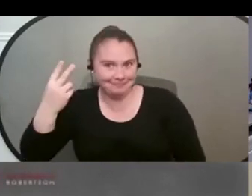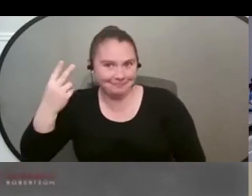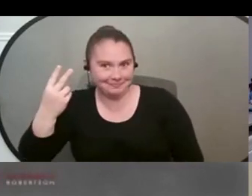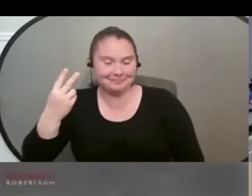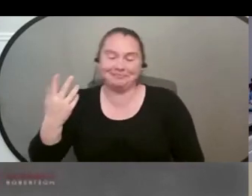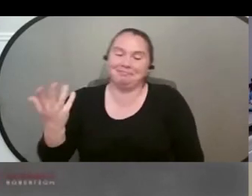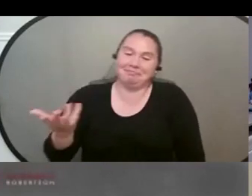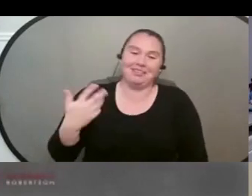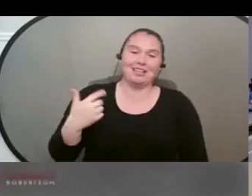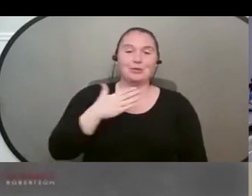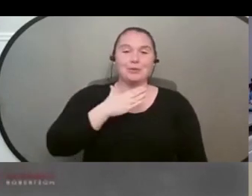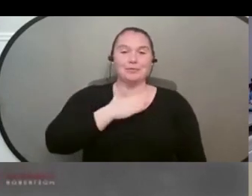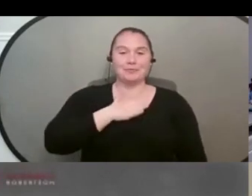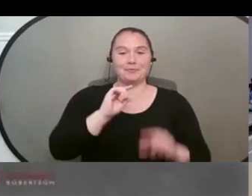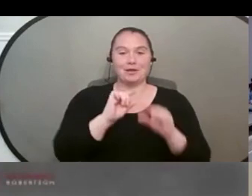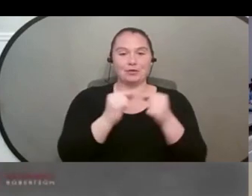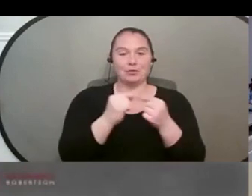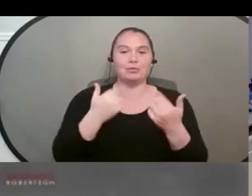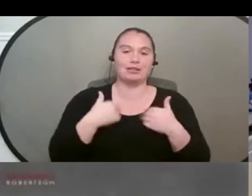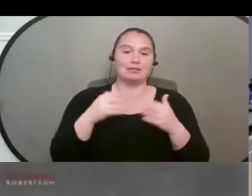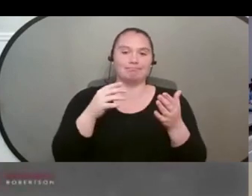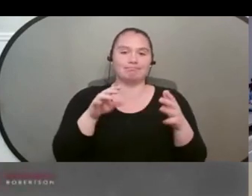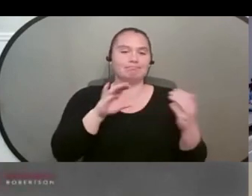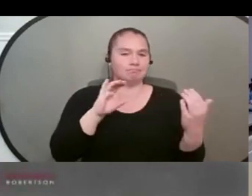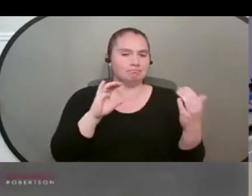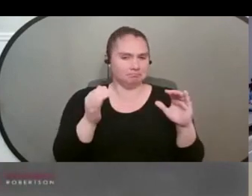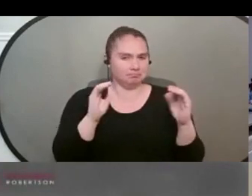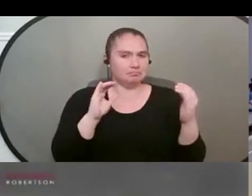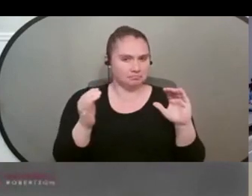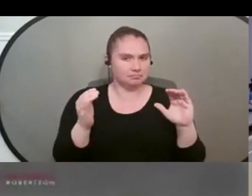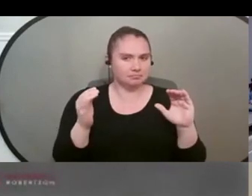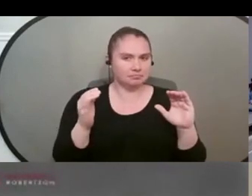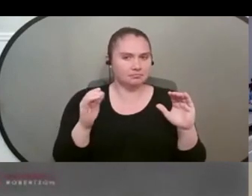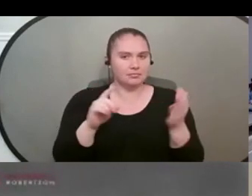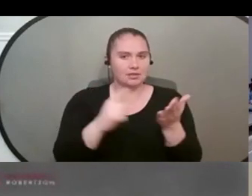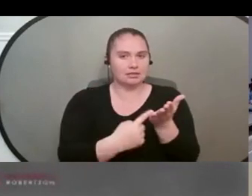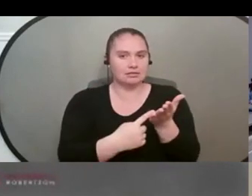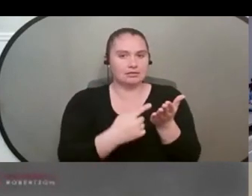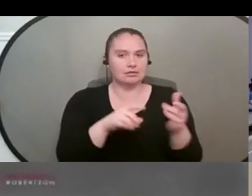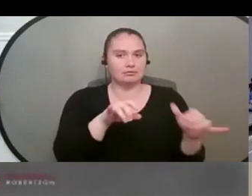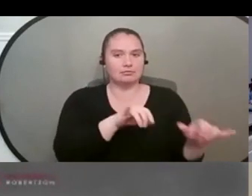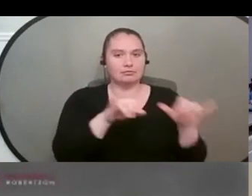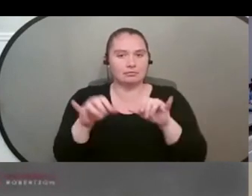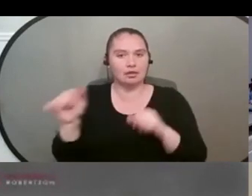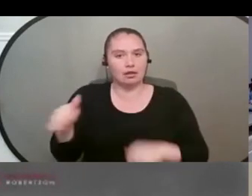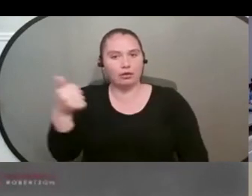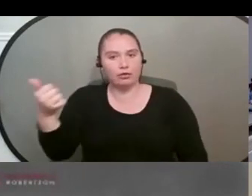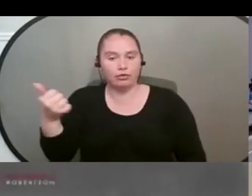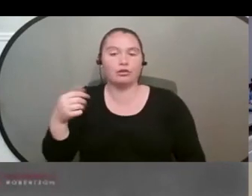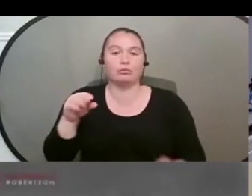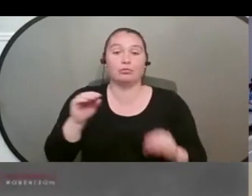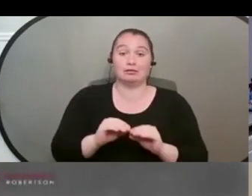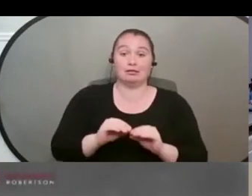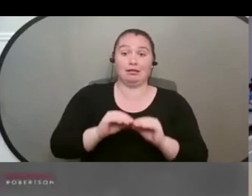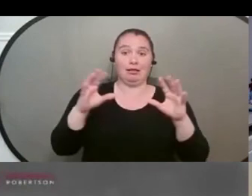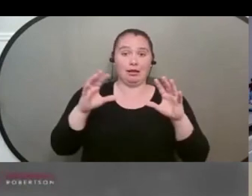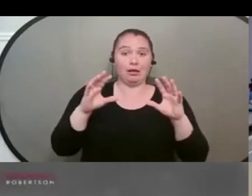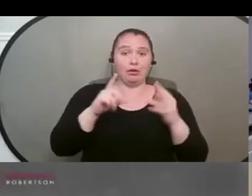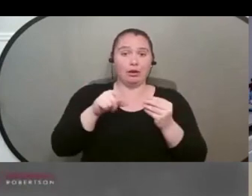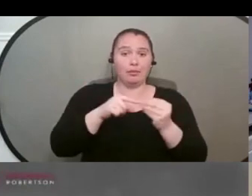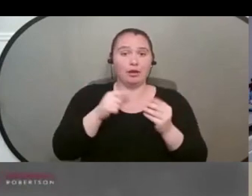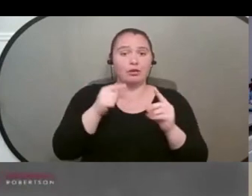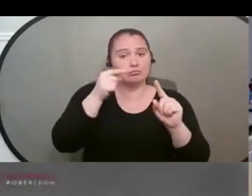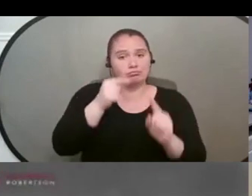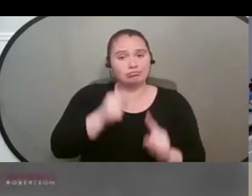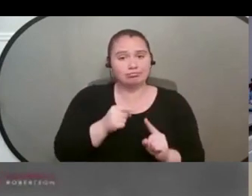group started off very similarly, it sounds, to the other groups, is we felt as a group very clear, much clearer about the goals and